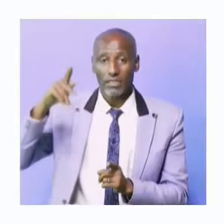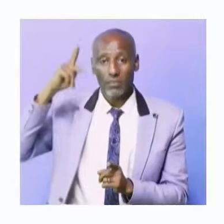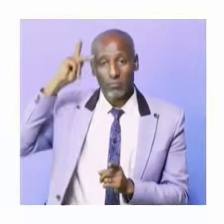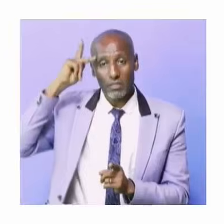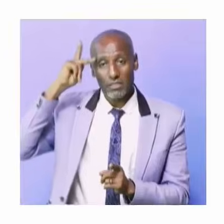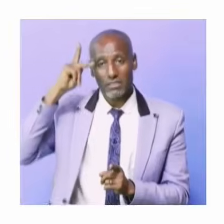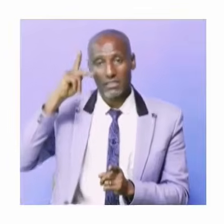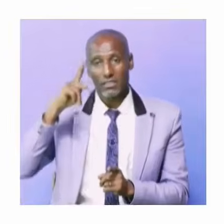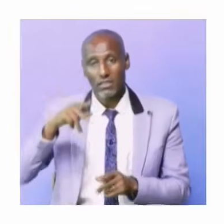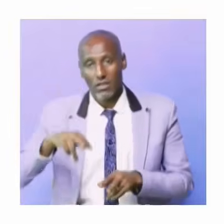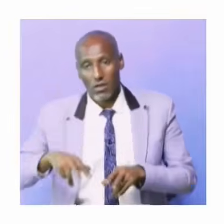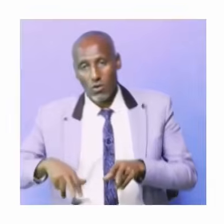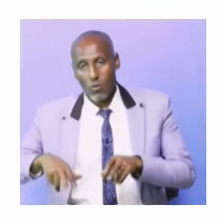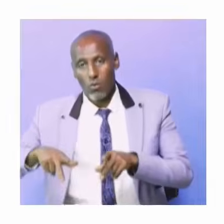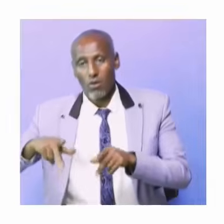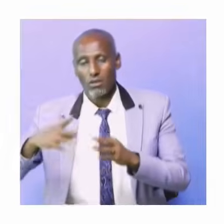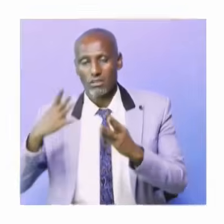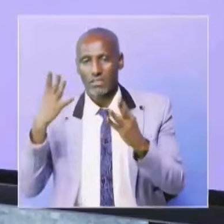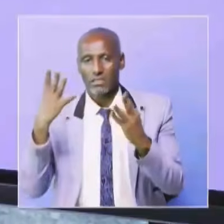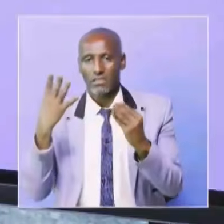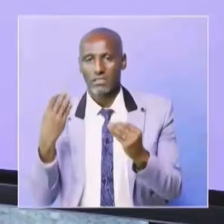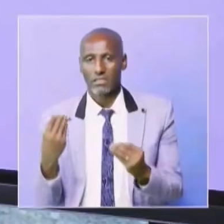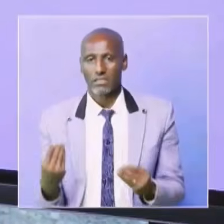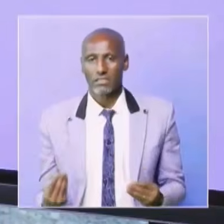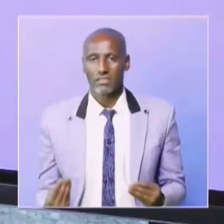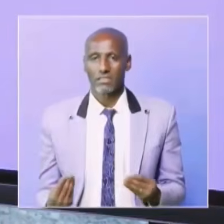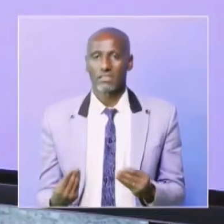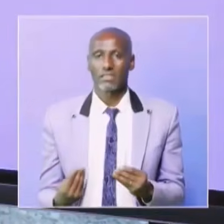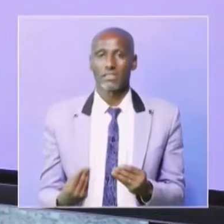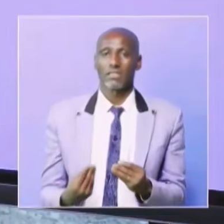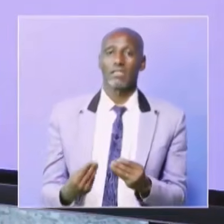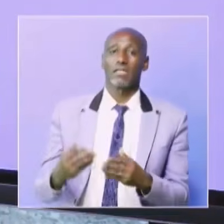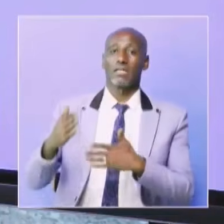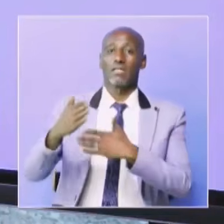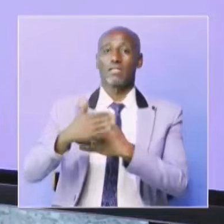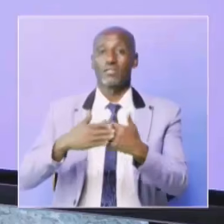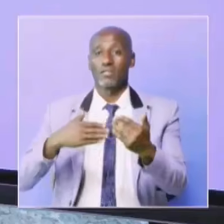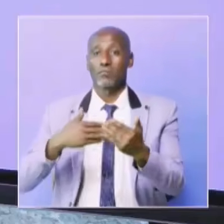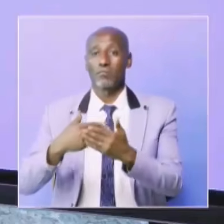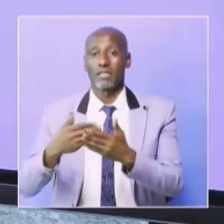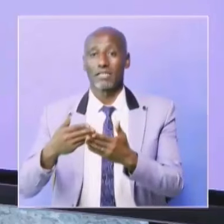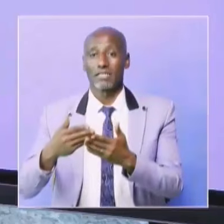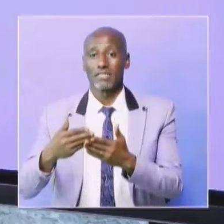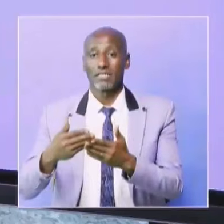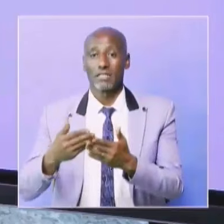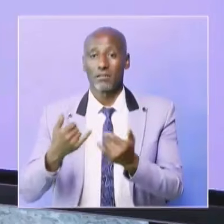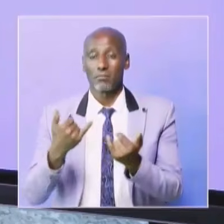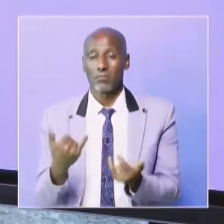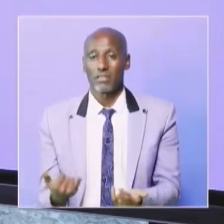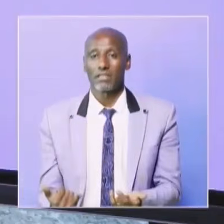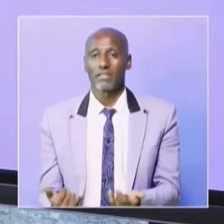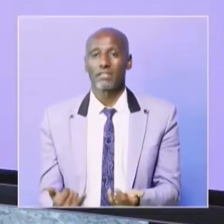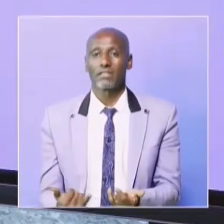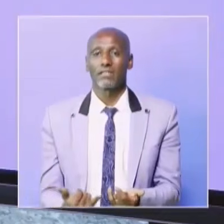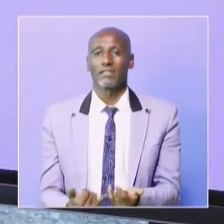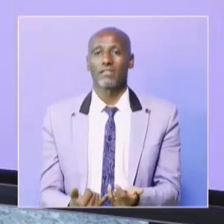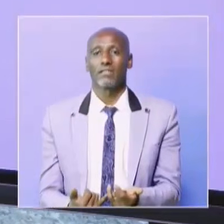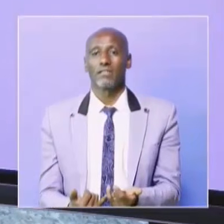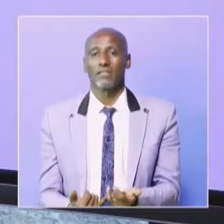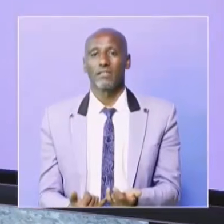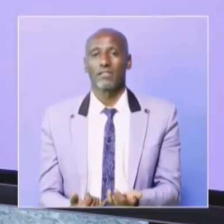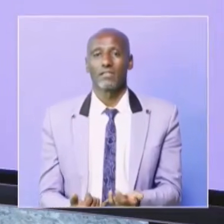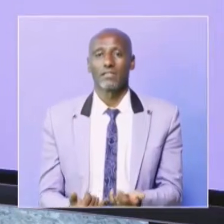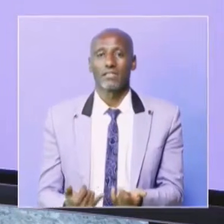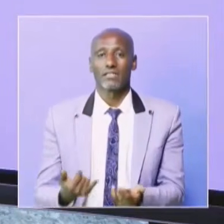are sentences that are written on our first tense, which is simple present. All right? So, let's come